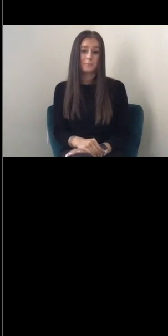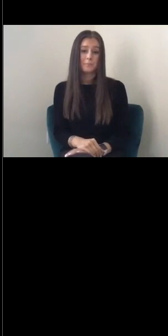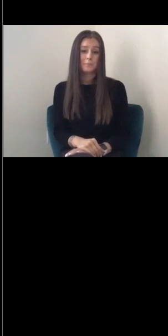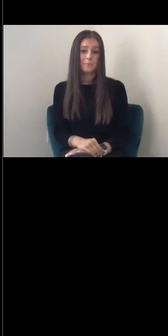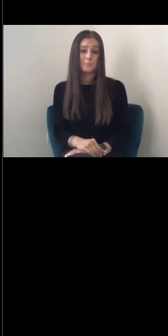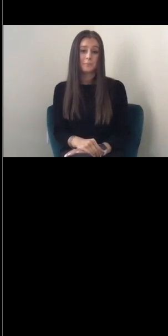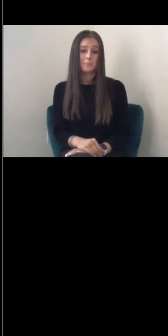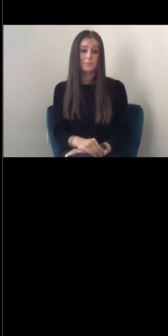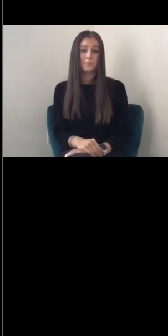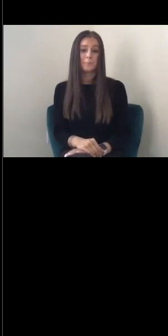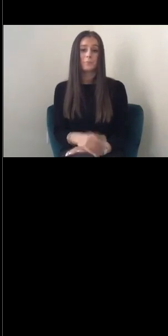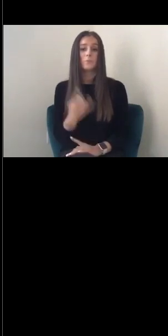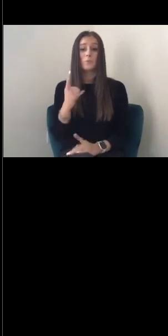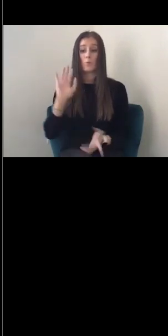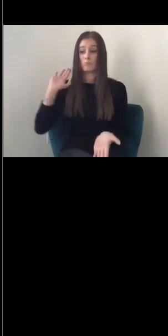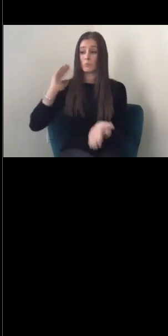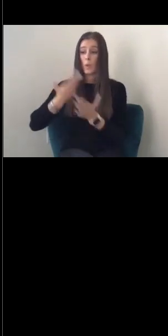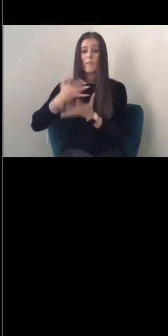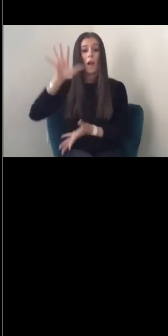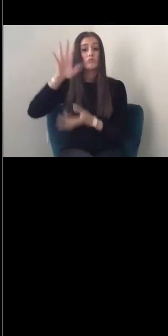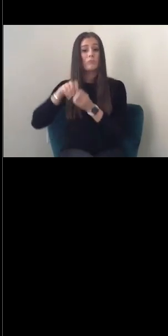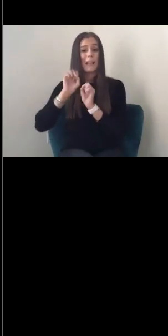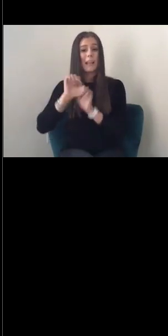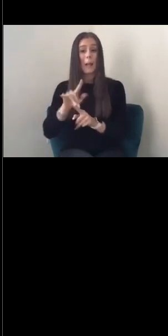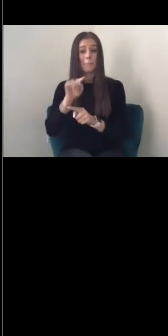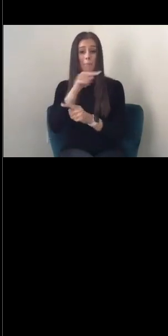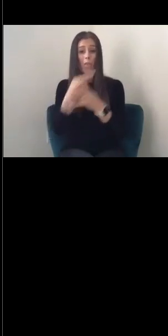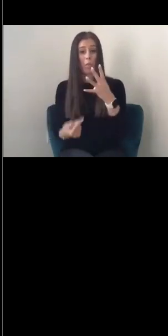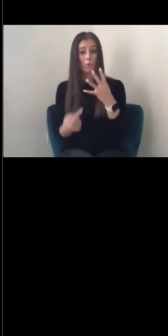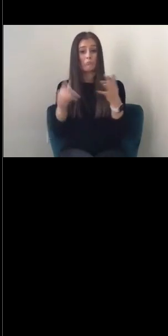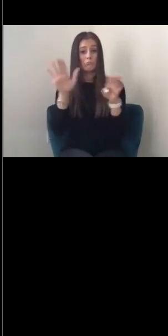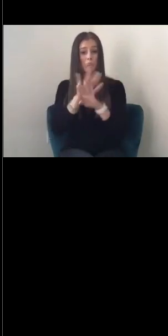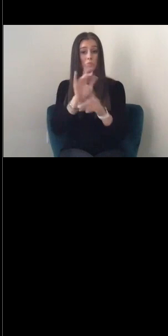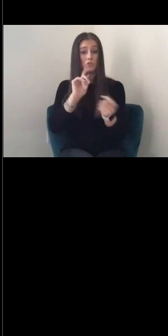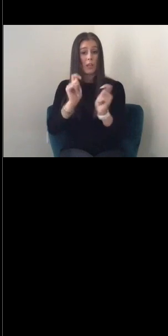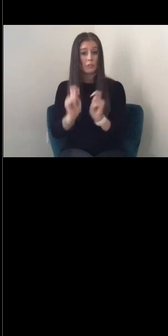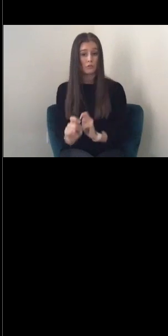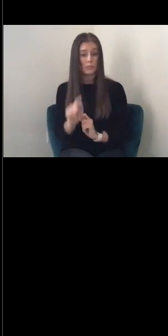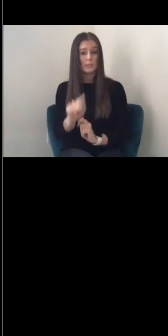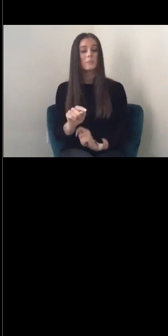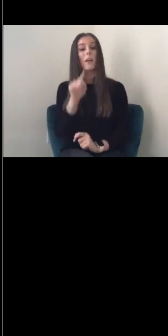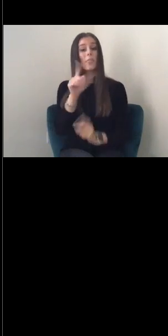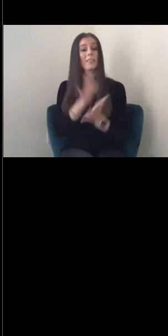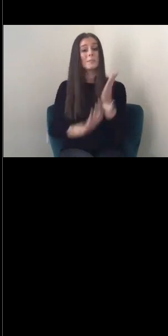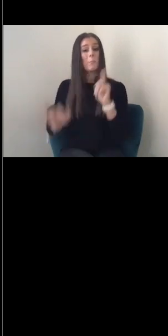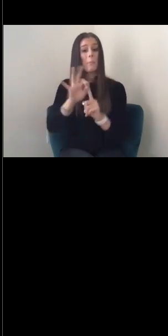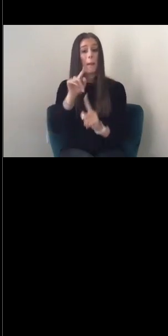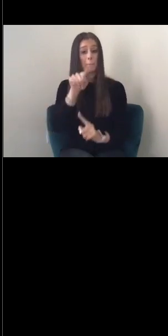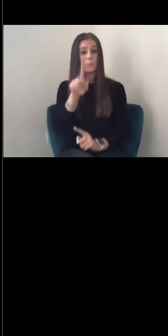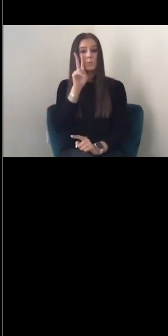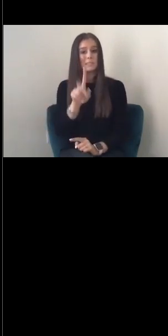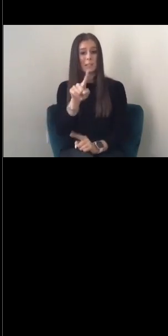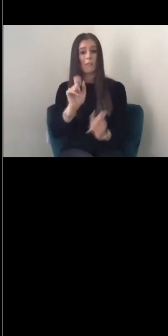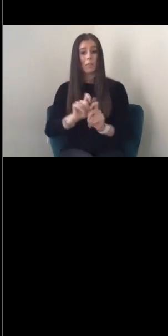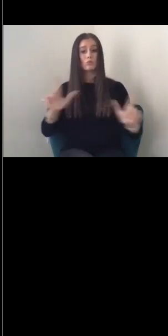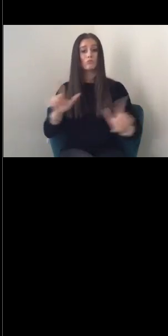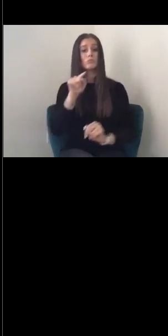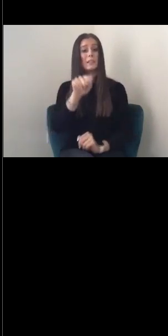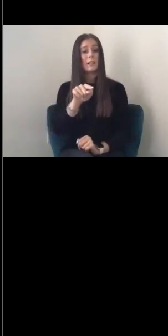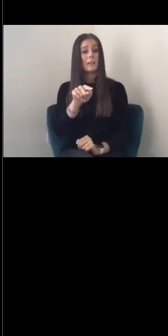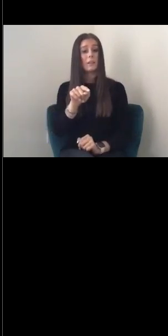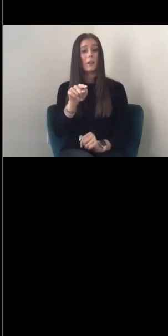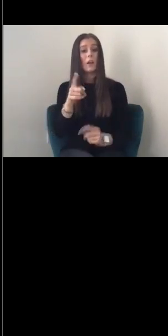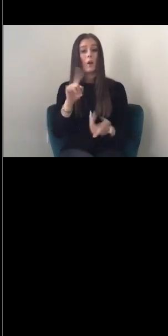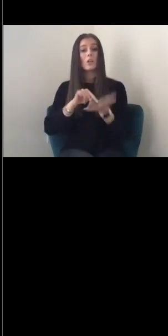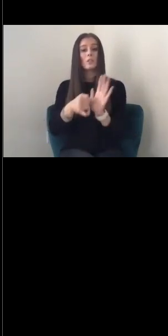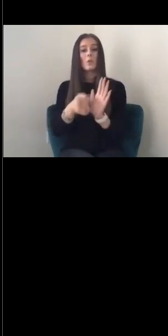So just to recap on the refinements we've just covered on the previous slides, this map on screen is also shown on